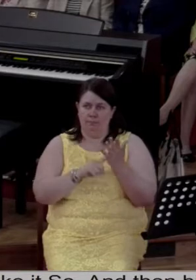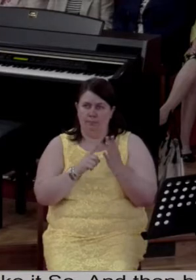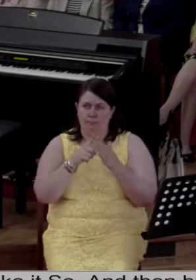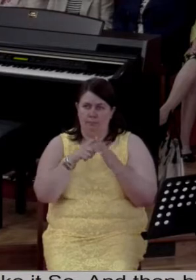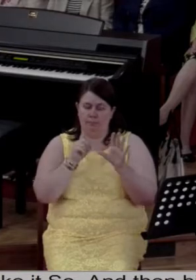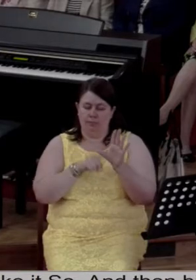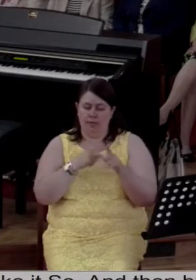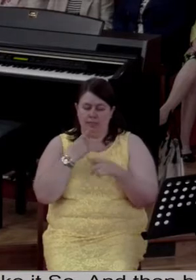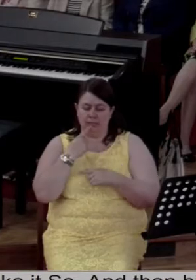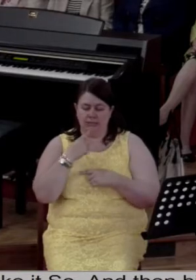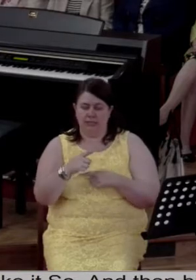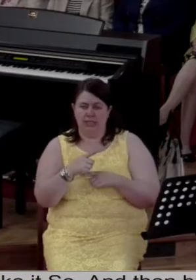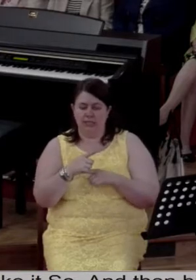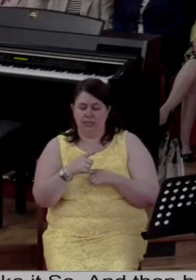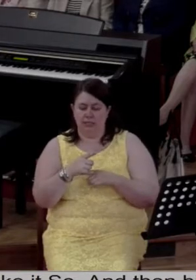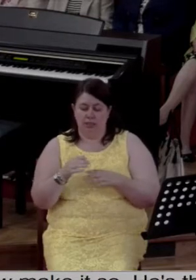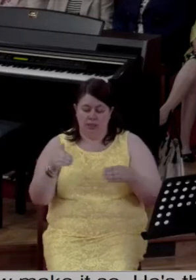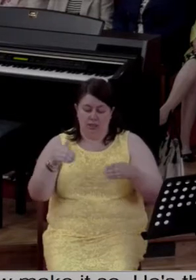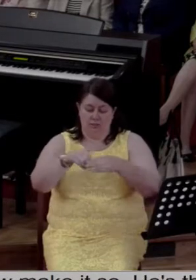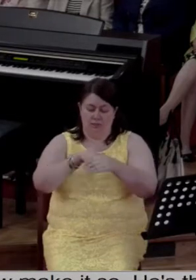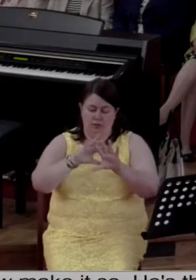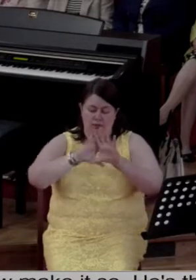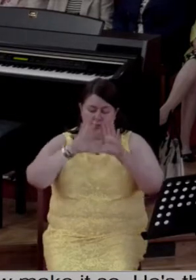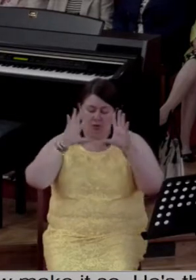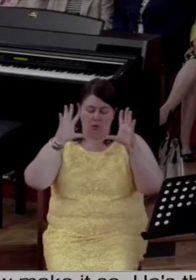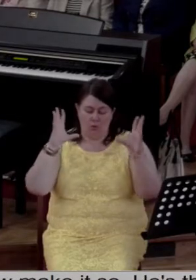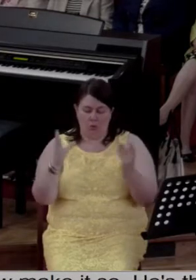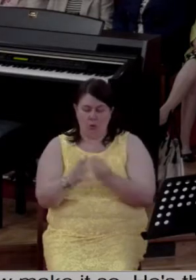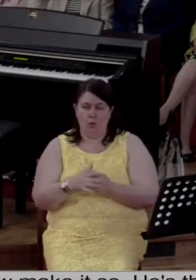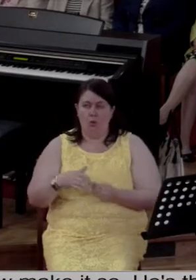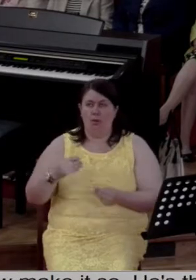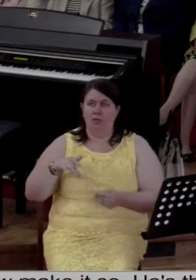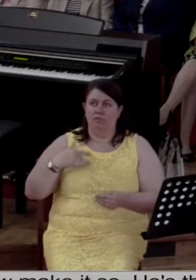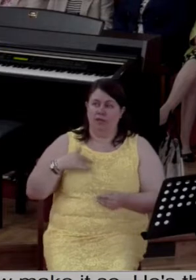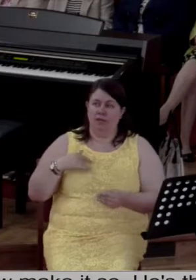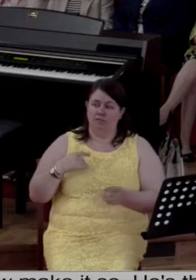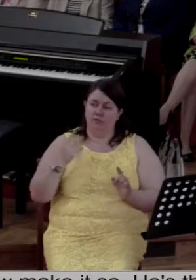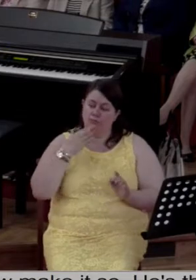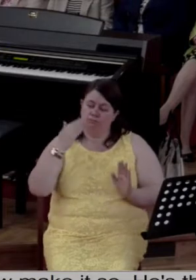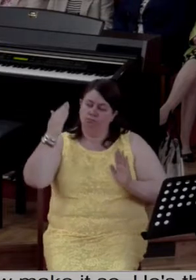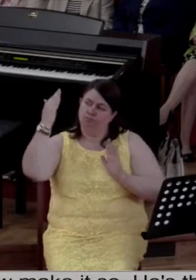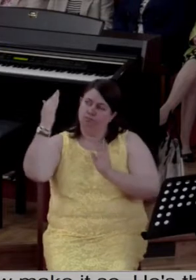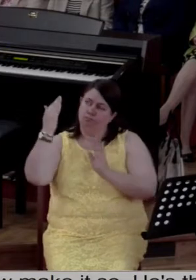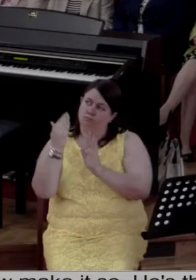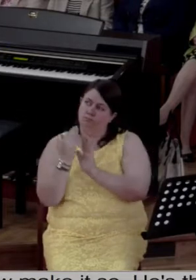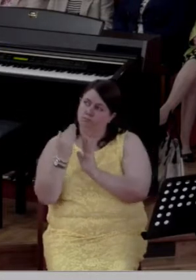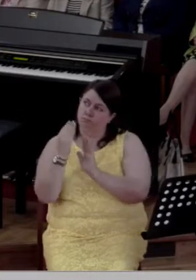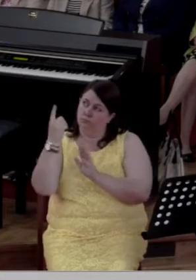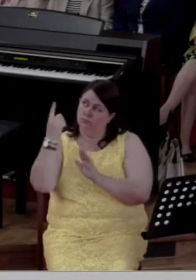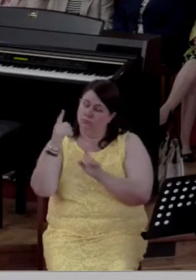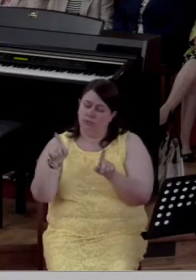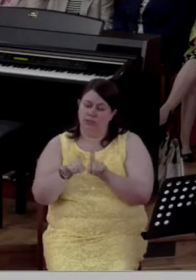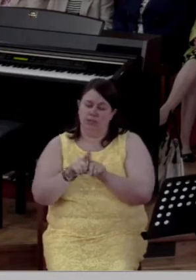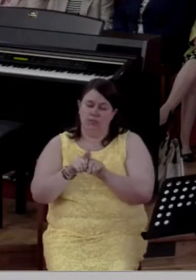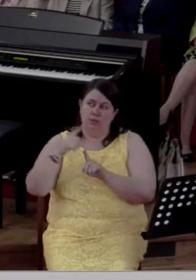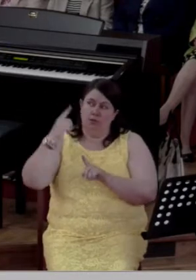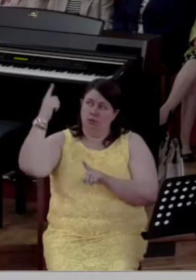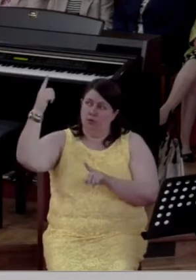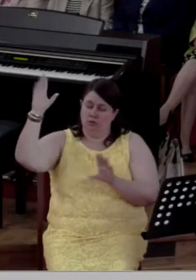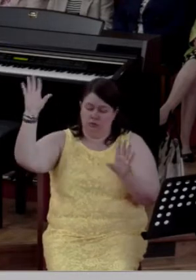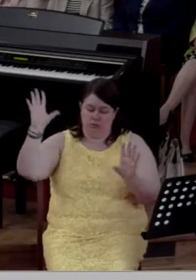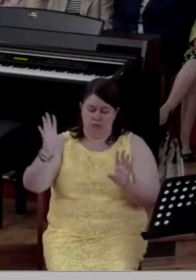It brings the whole of life into the presence of God and brings the whole of God into the whole of